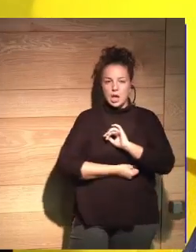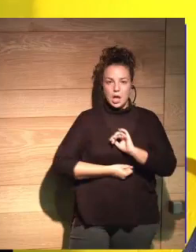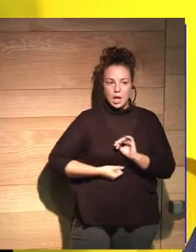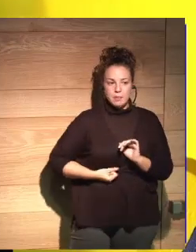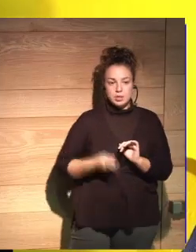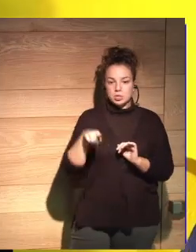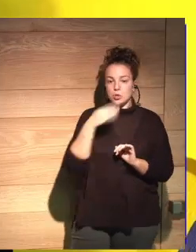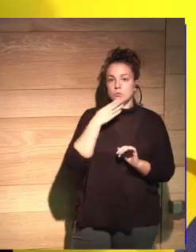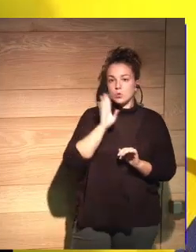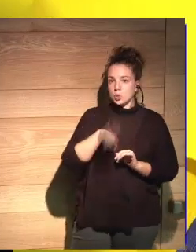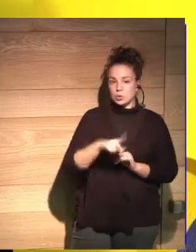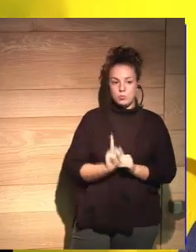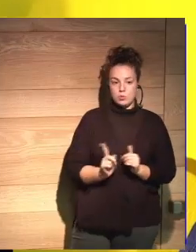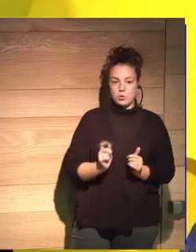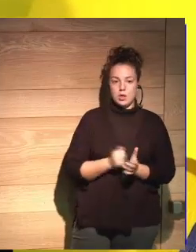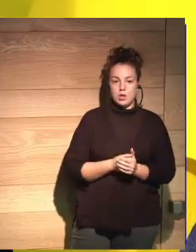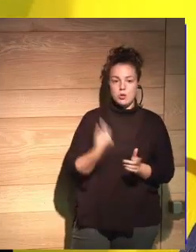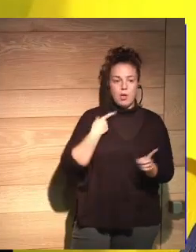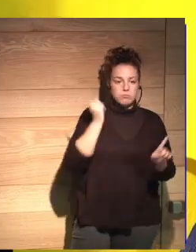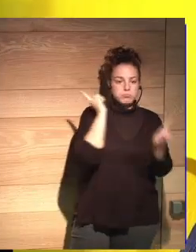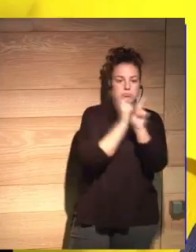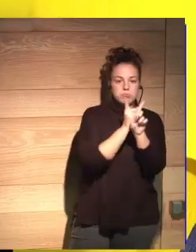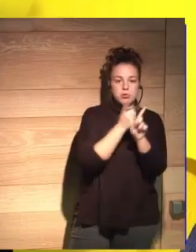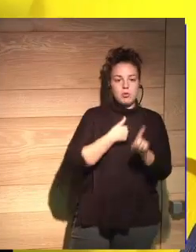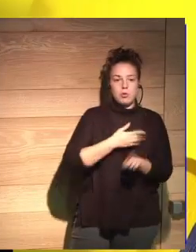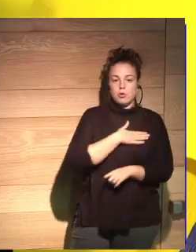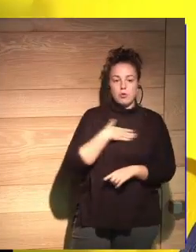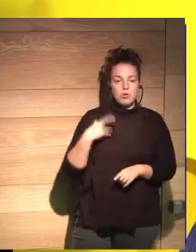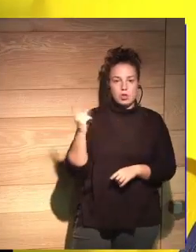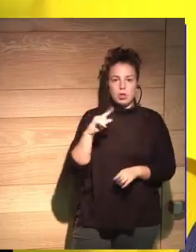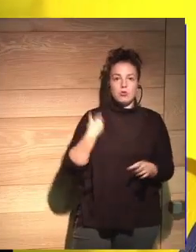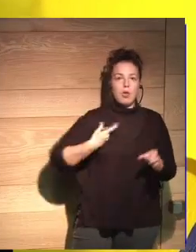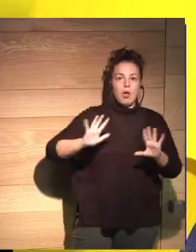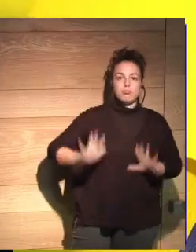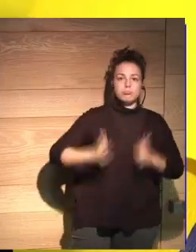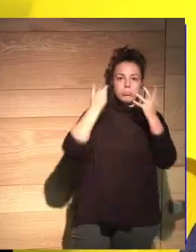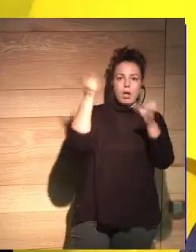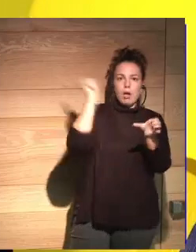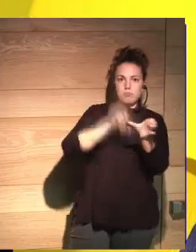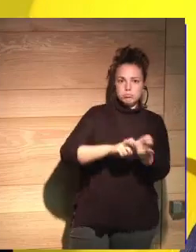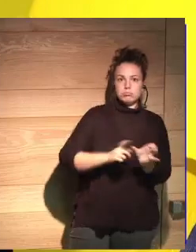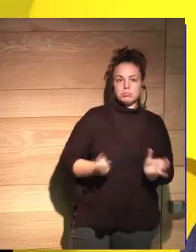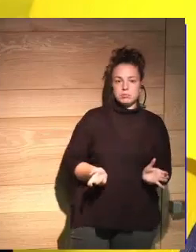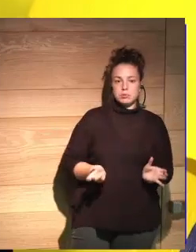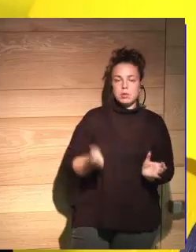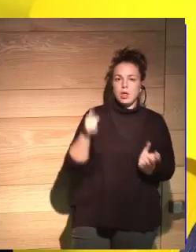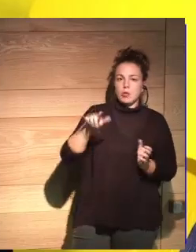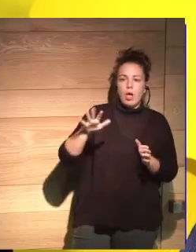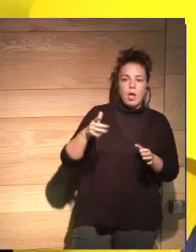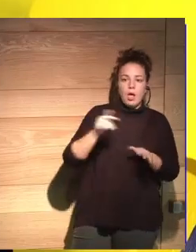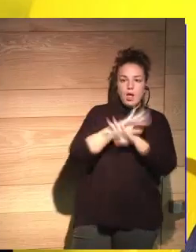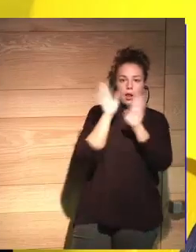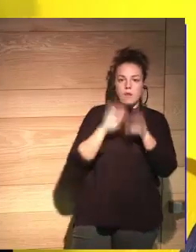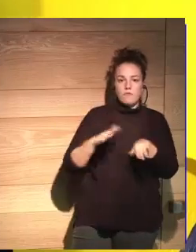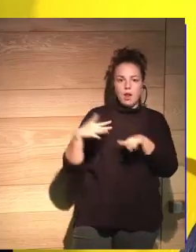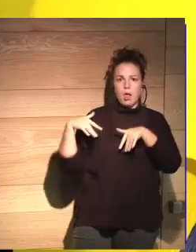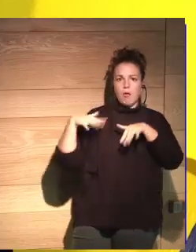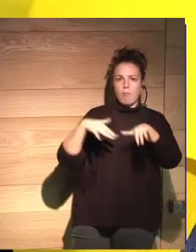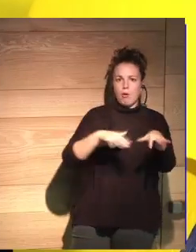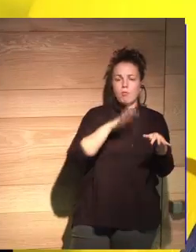people who will just starve. People will say, well, I don't want that. I want to sign up for the revolution, because it will be